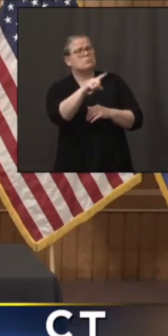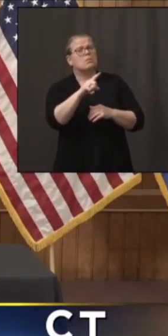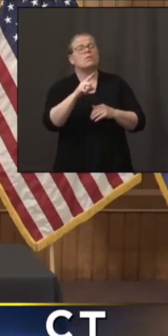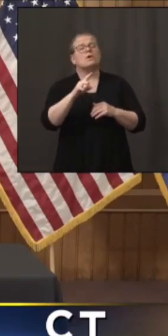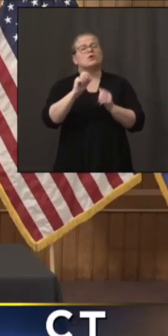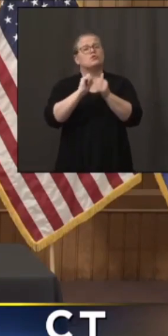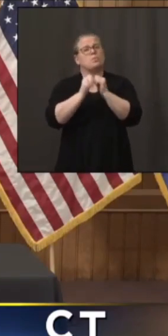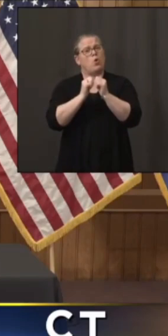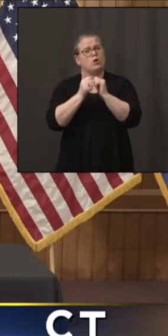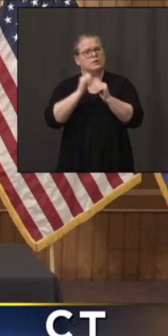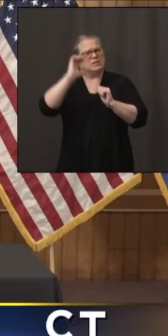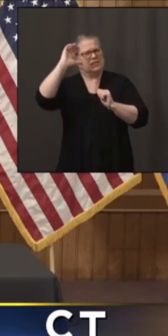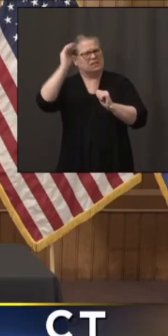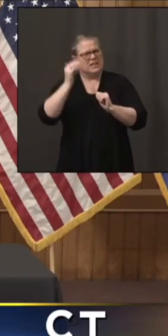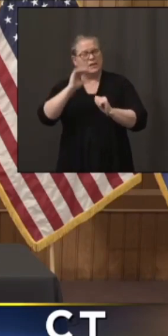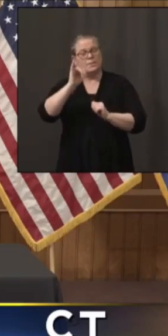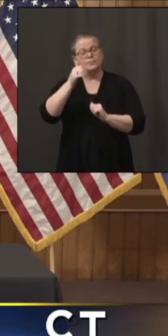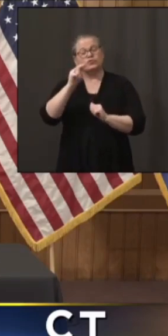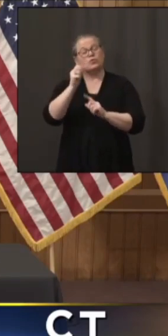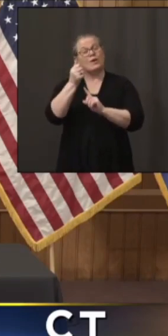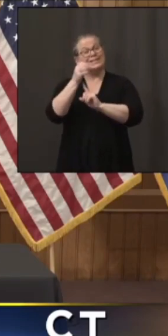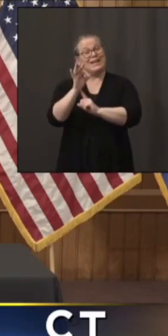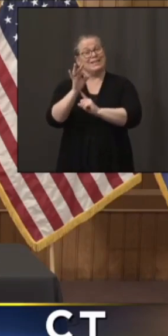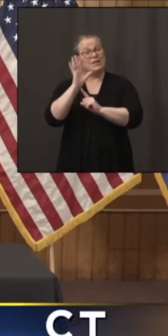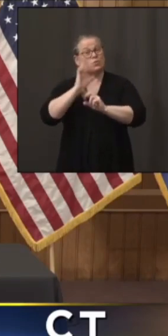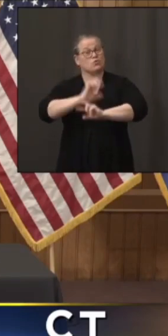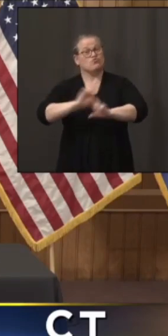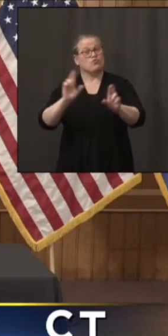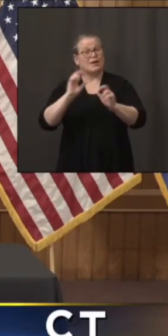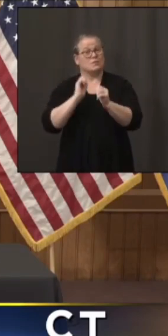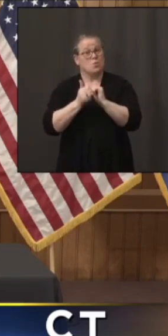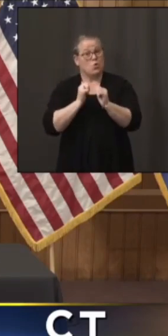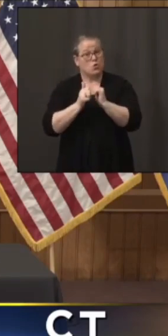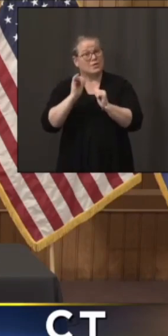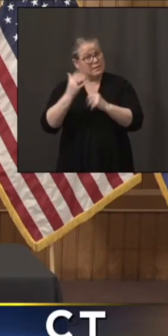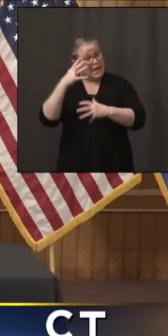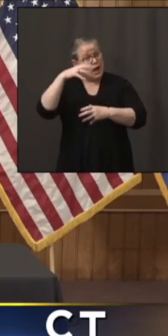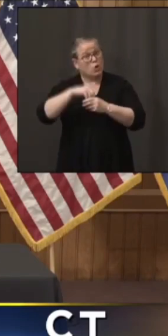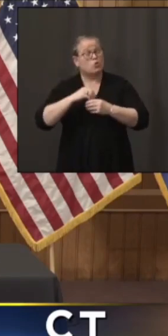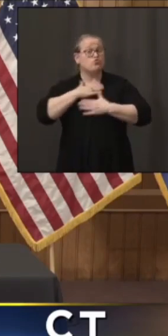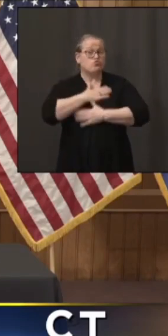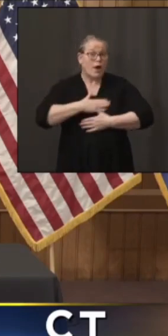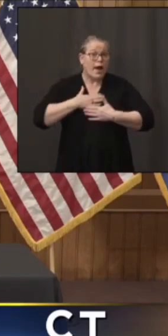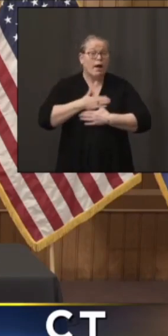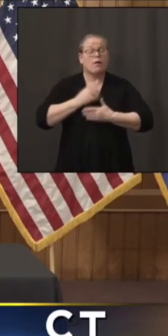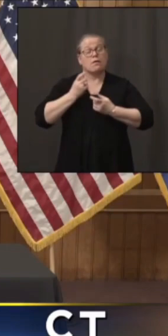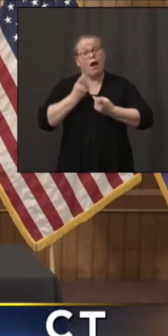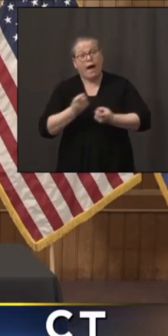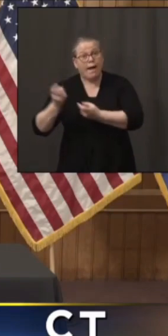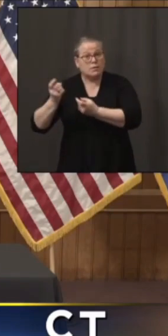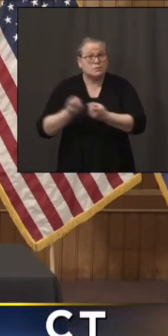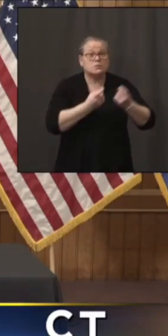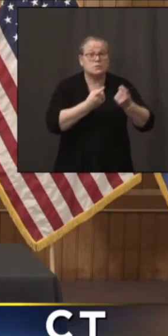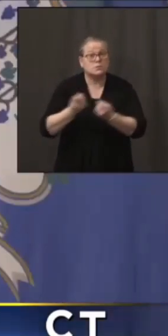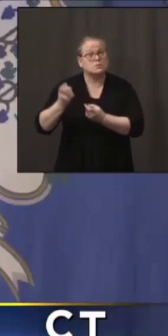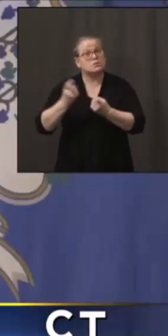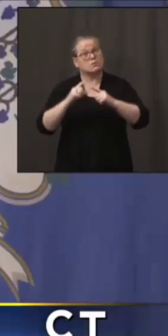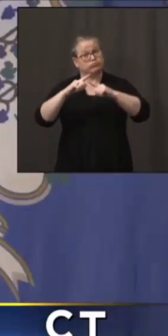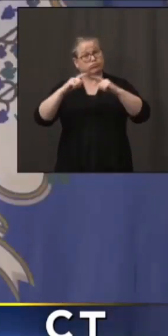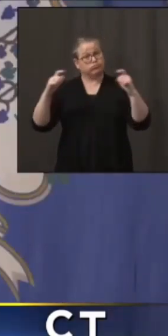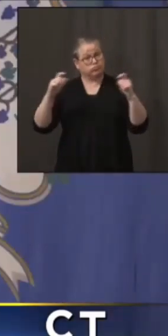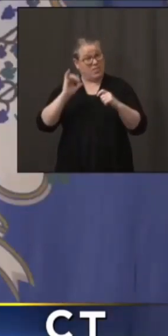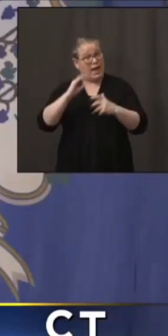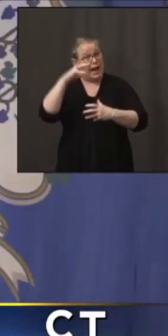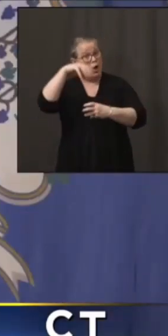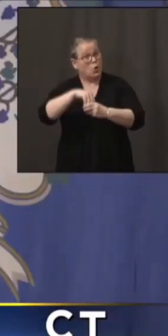19th. Does this also apply to recreational leagues and groups and ice rinks and things like that? Yeah, we're